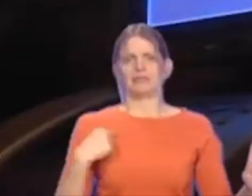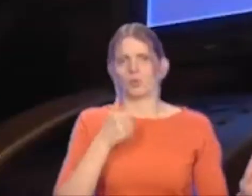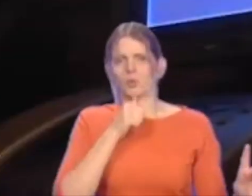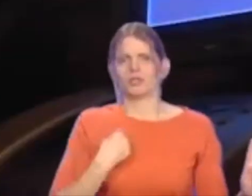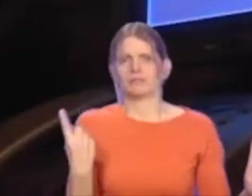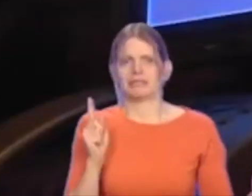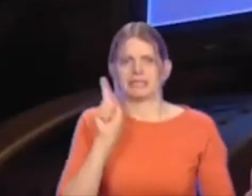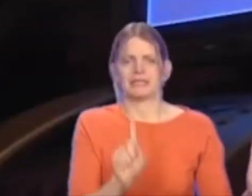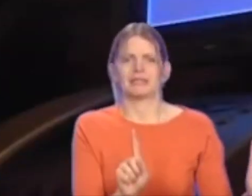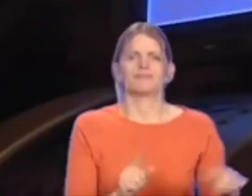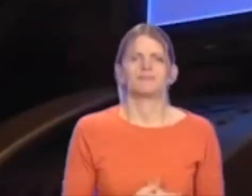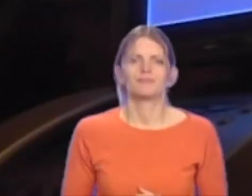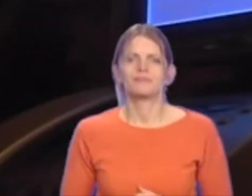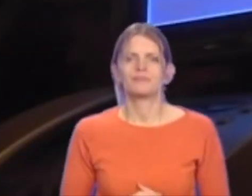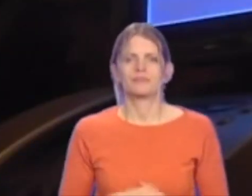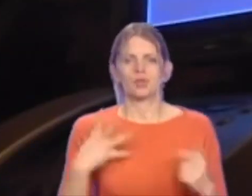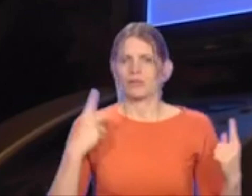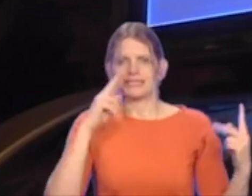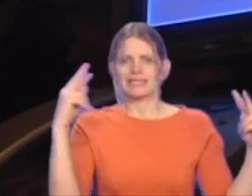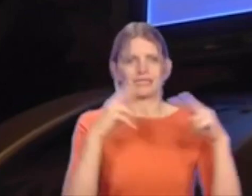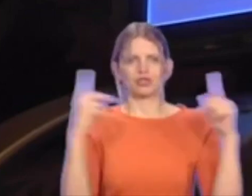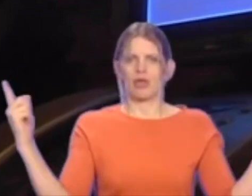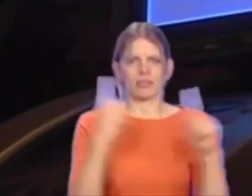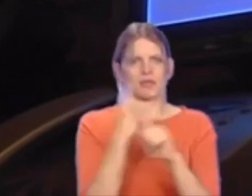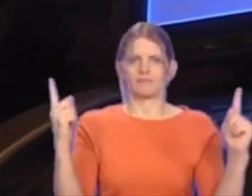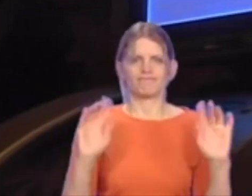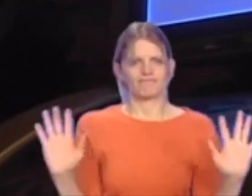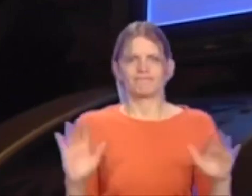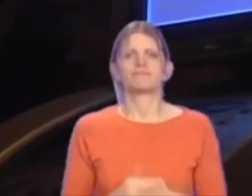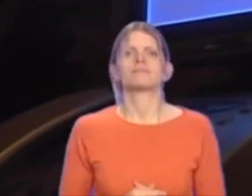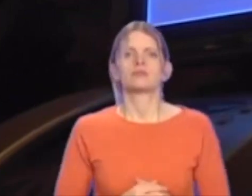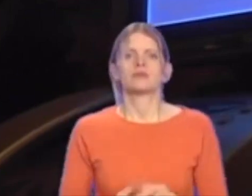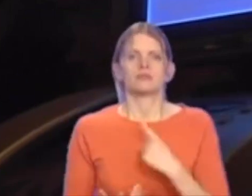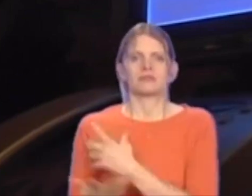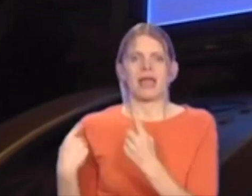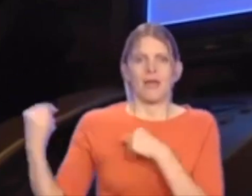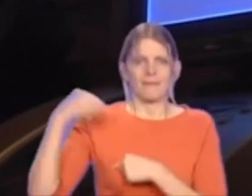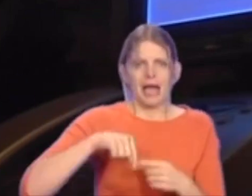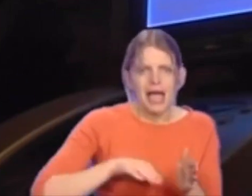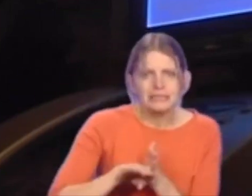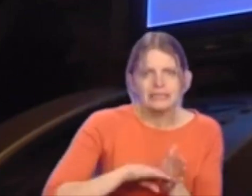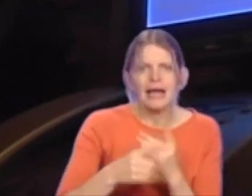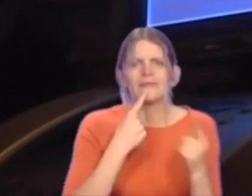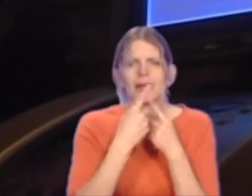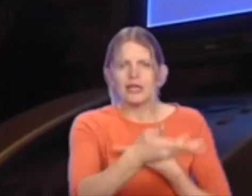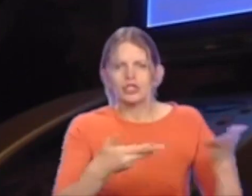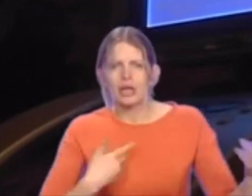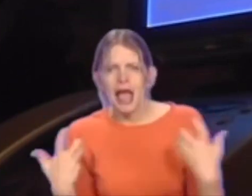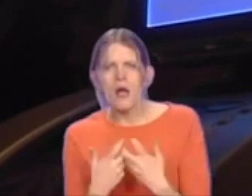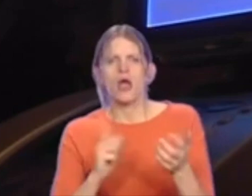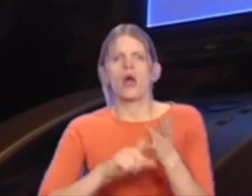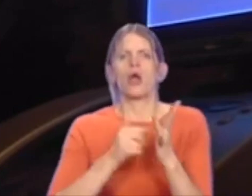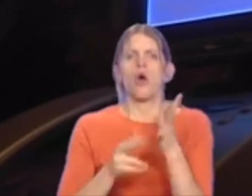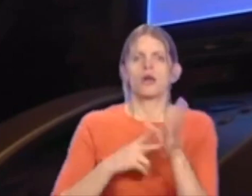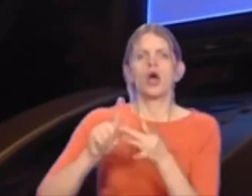We return now to the training exercise on secure information exchange. Lorna, Julian and I found a busy street in London where you could practice